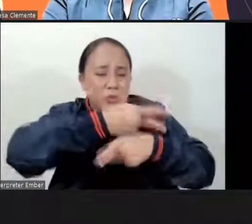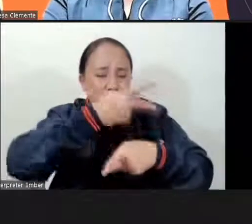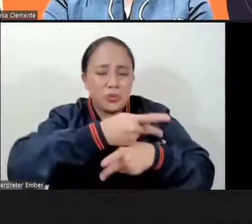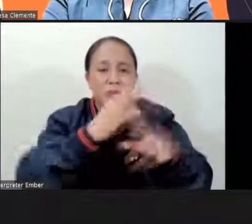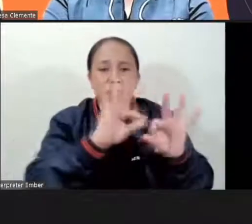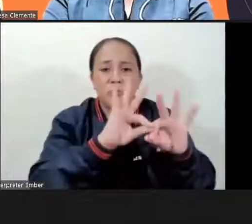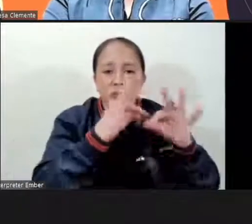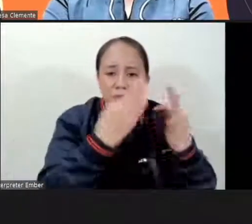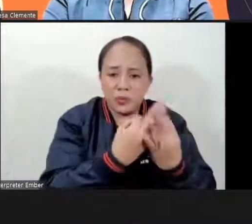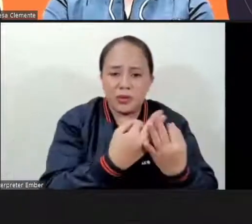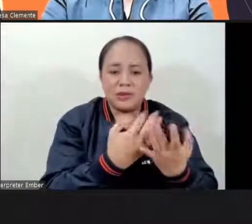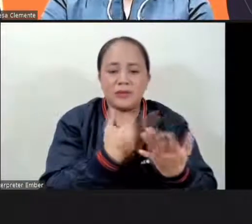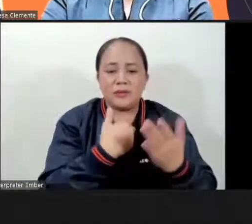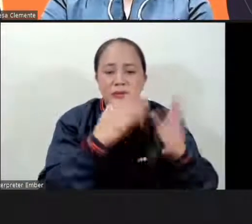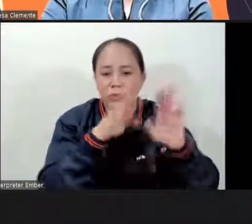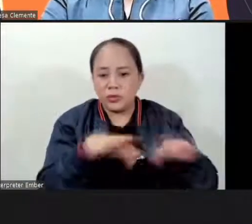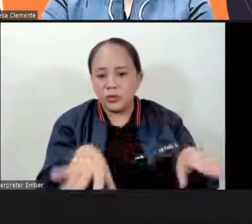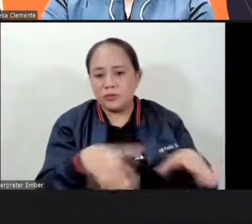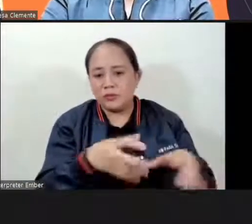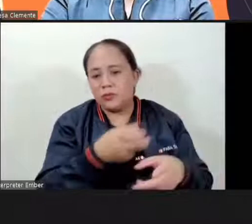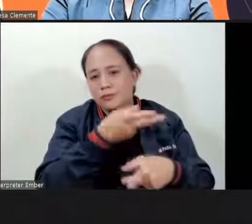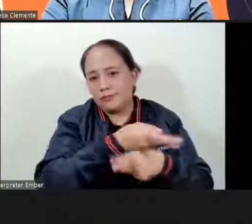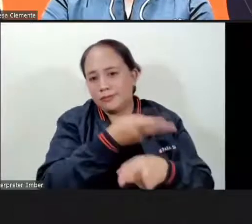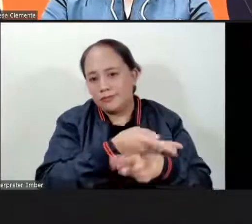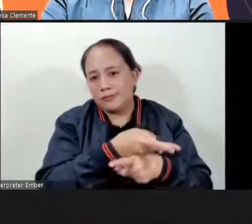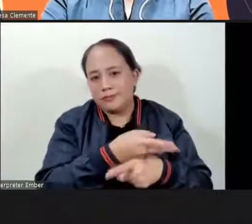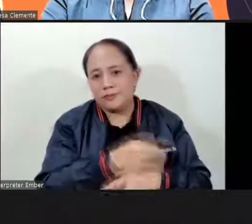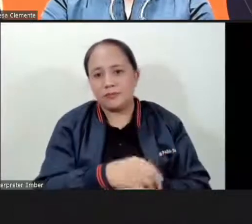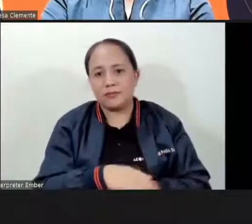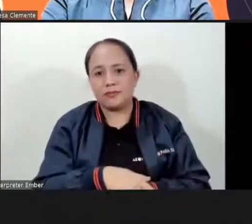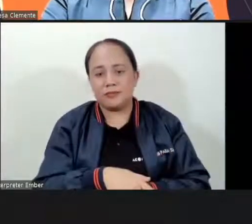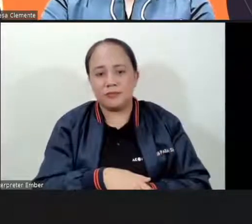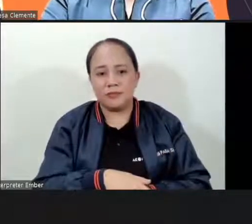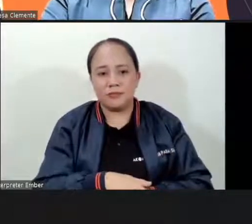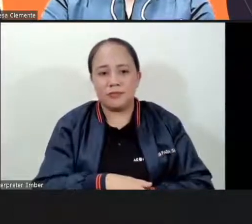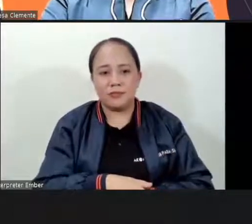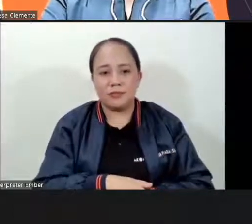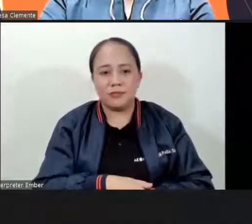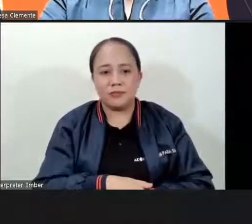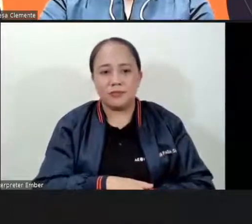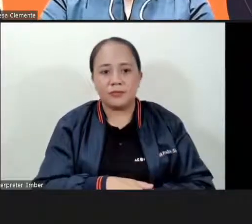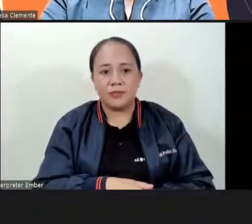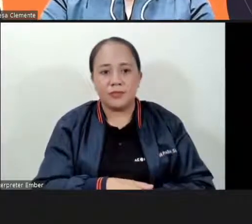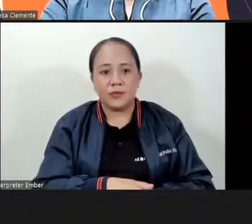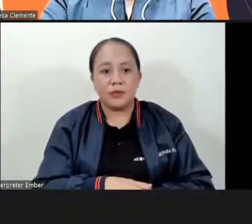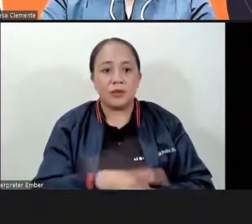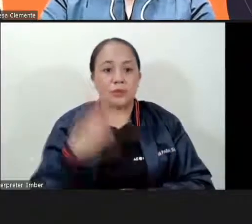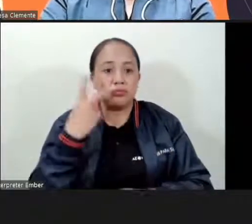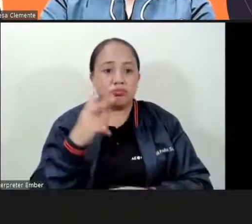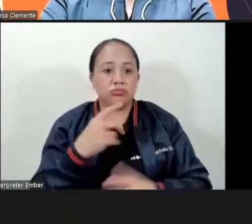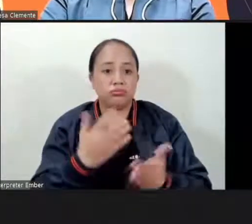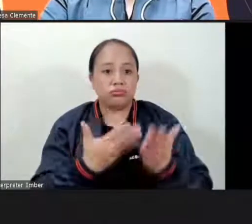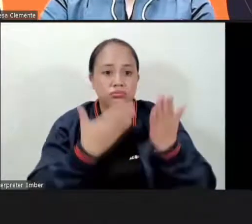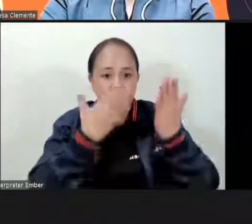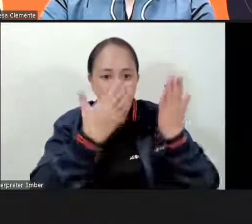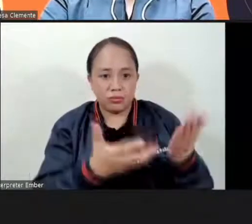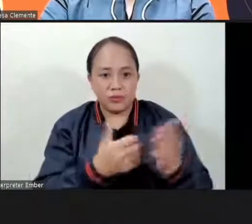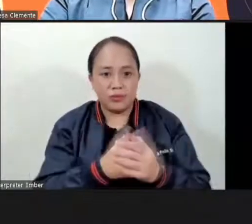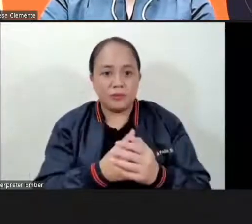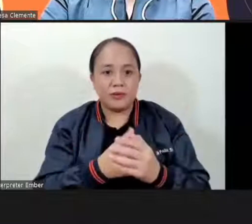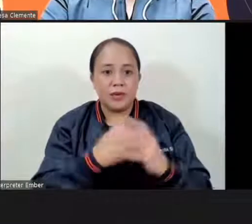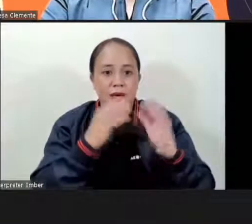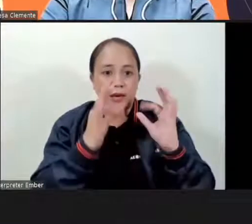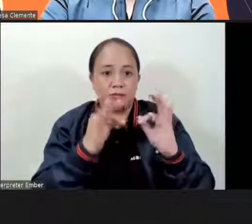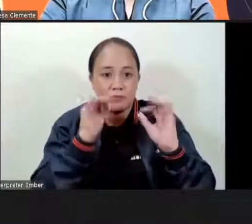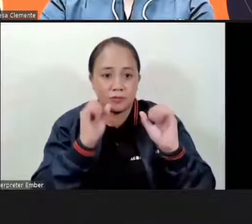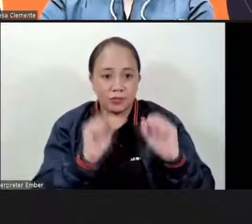that have these children in their care and custody. So kaya nakita sa recommendations kanina na hanggat maaari